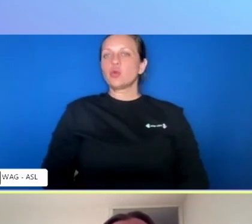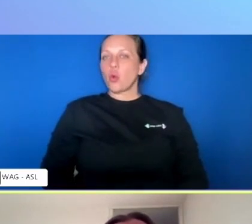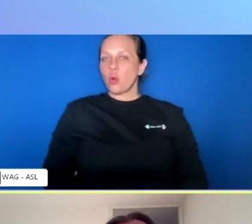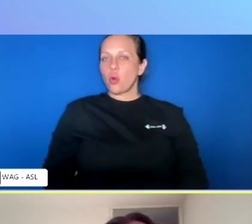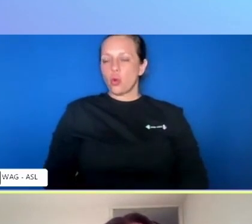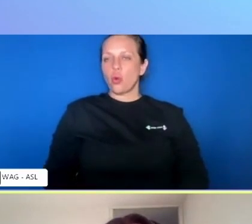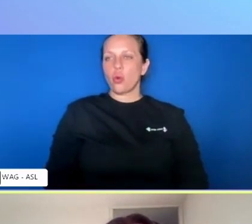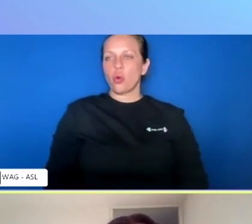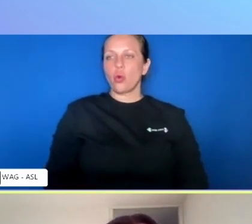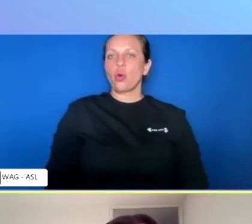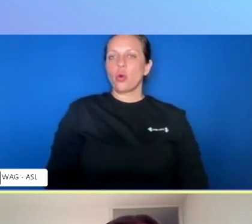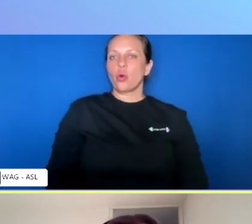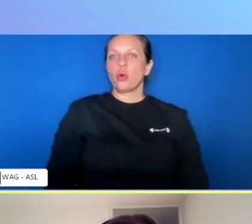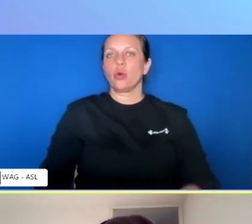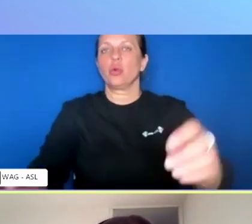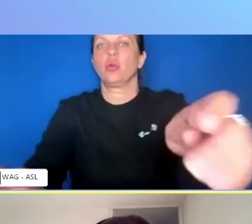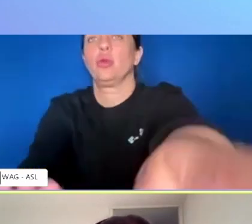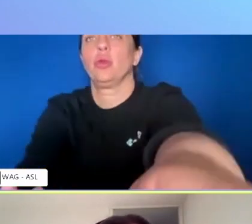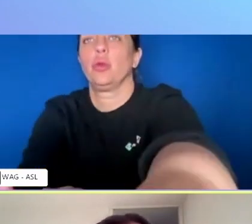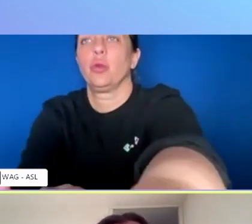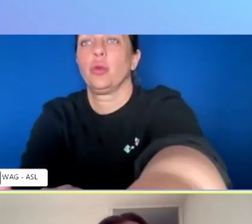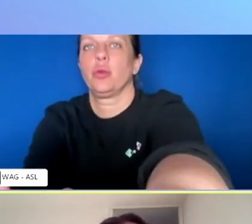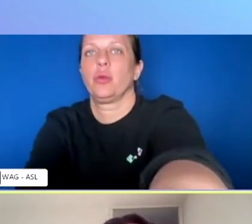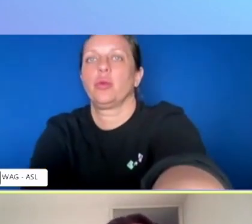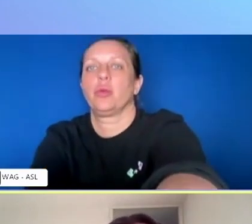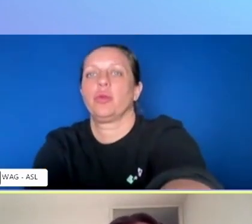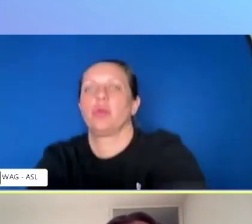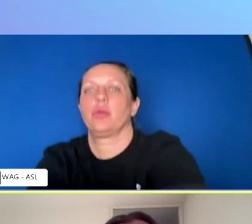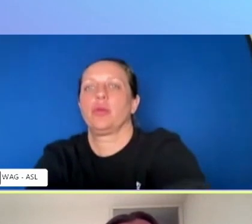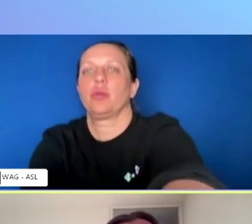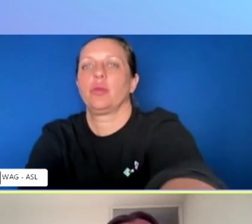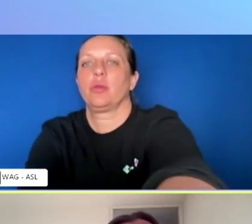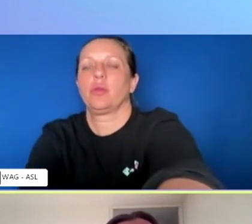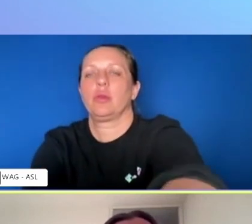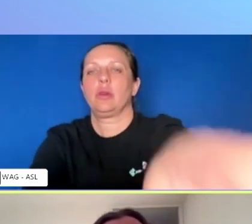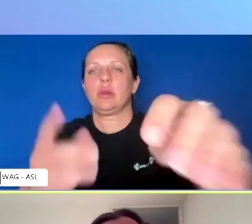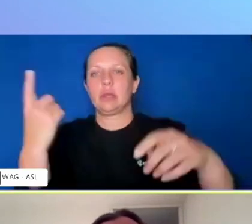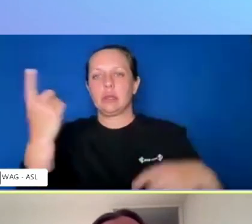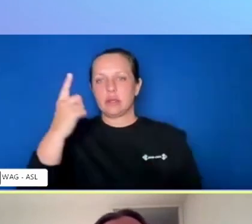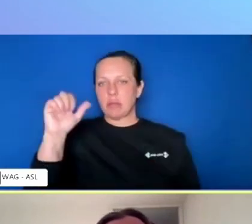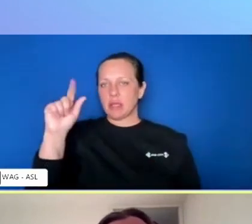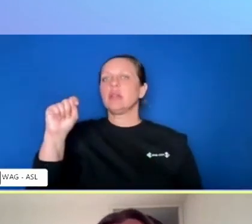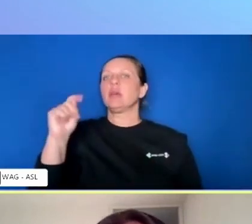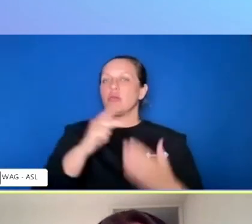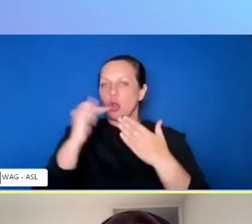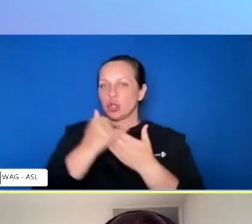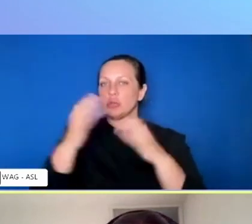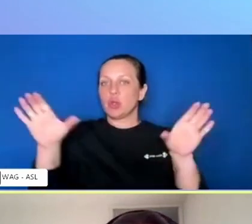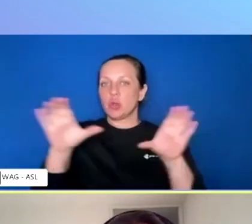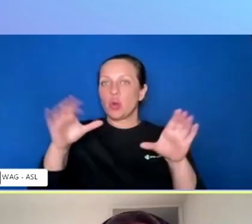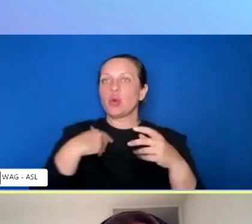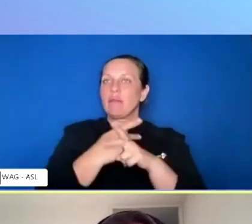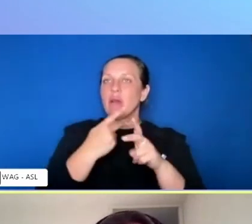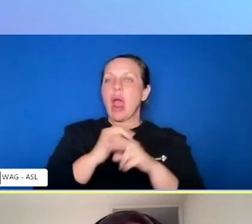So something that the ACT project has been doing is we have been trying to figure out how